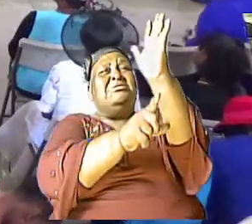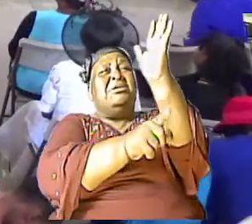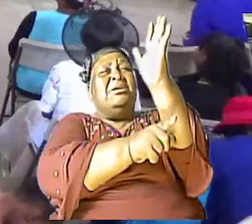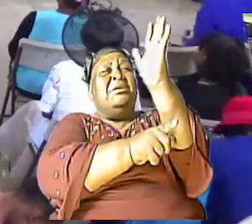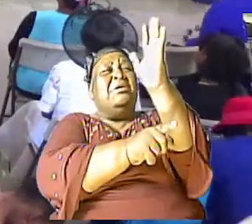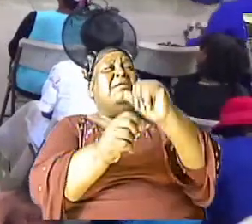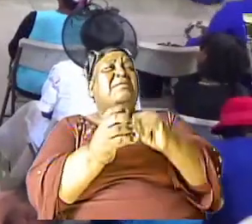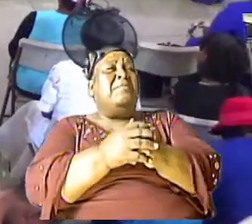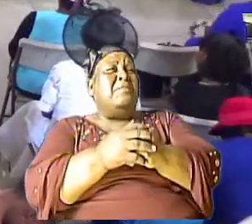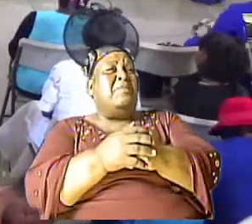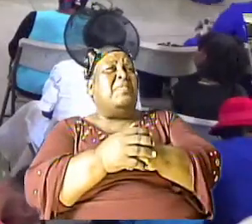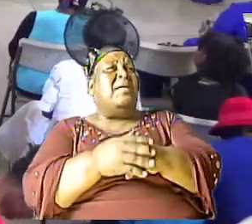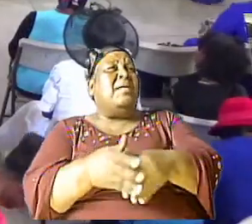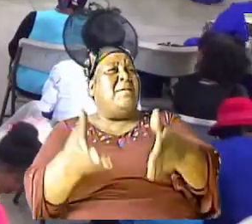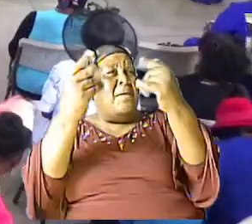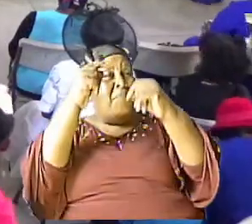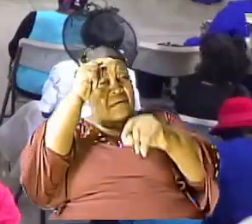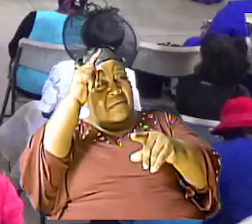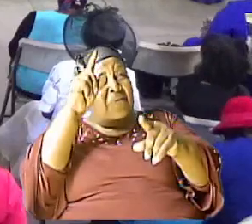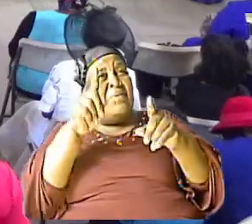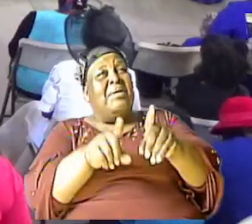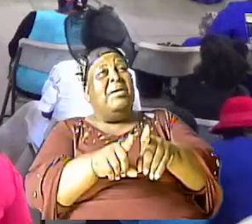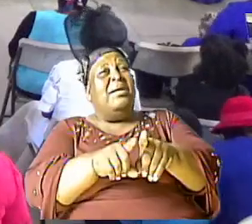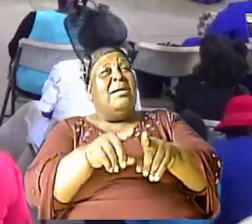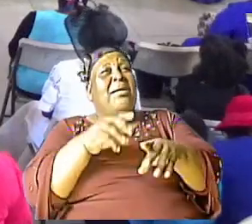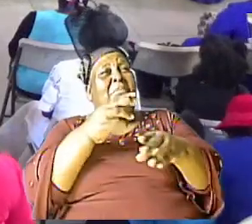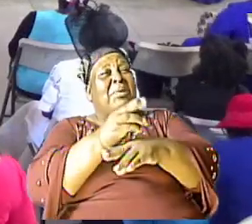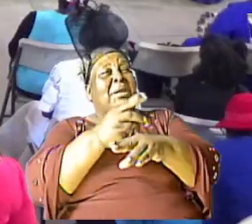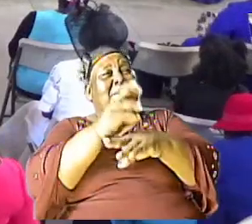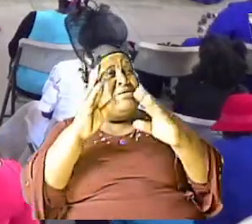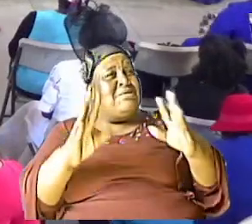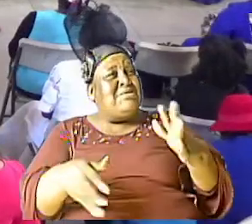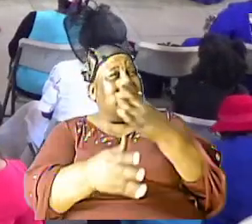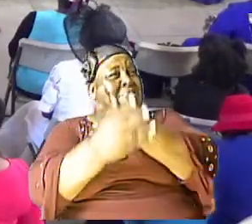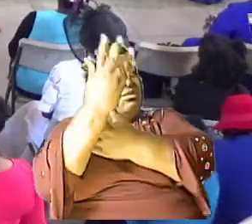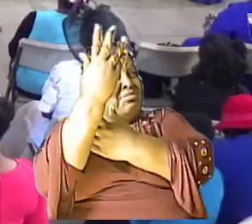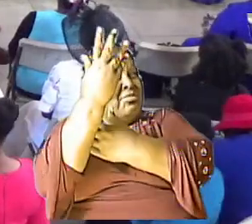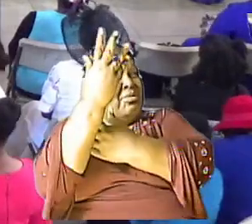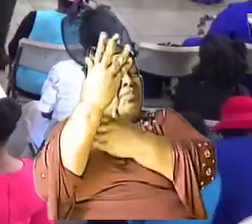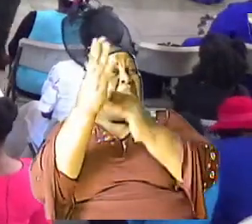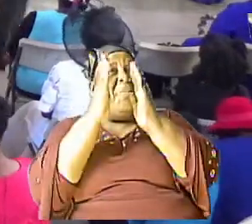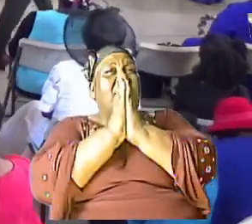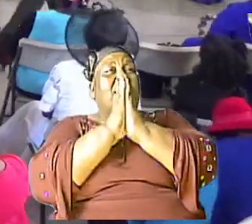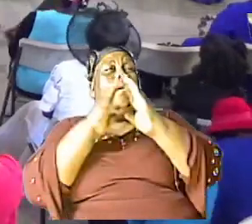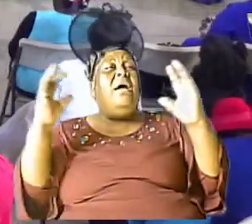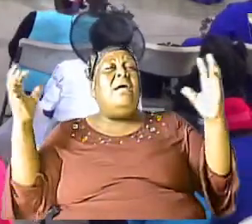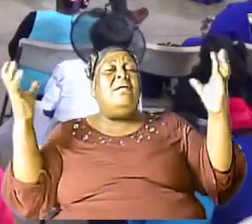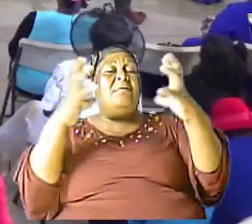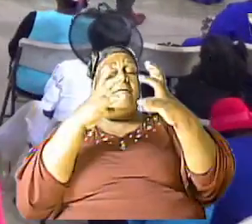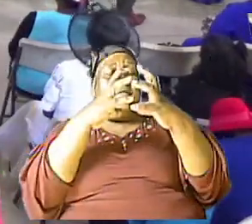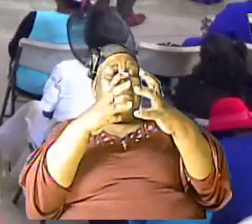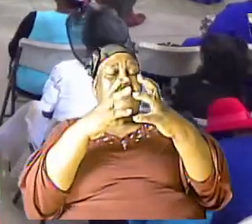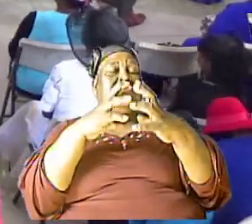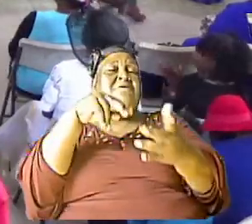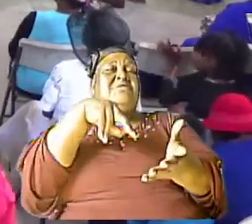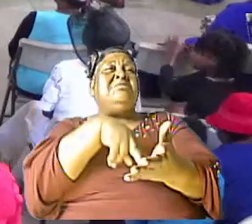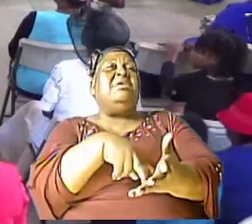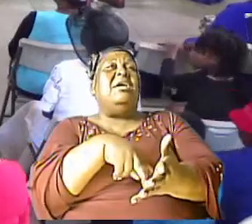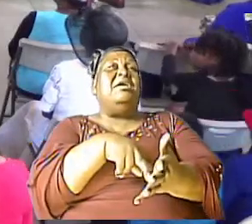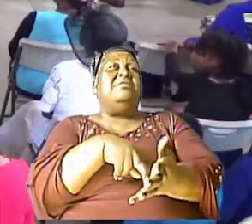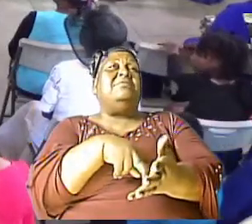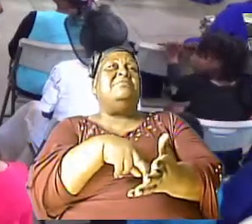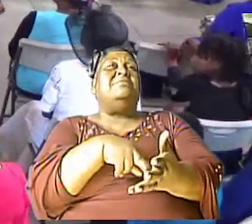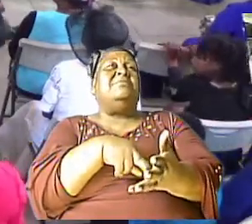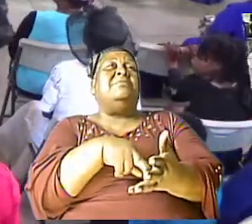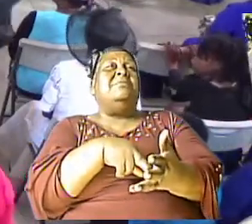Praise God. But we are coming in agreement with our ministers this morning. And I'm going to ask the congregation to stand. Praise the Lord.